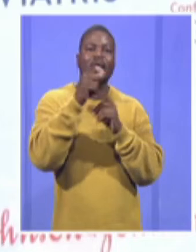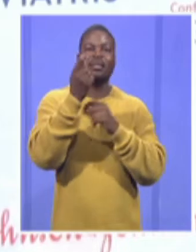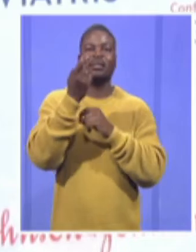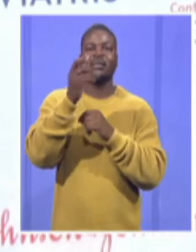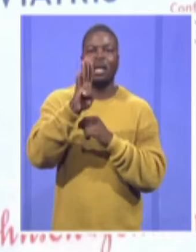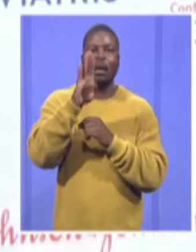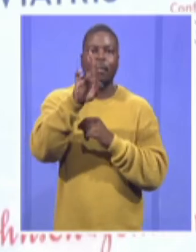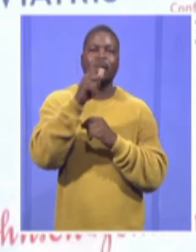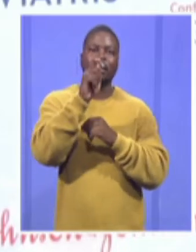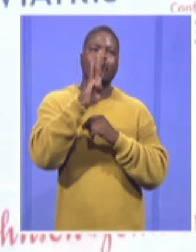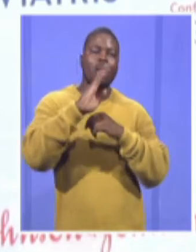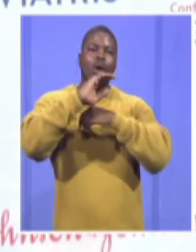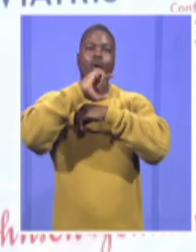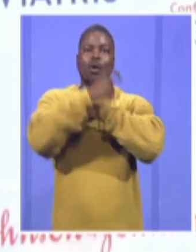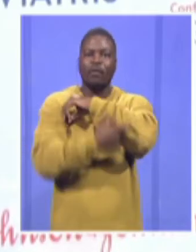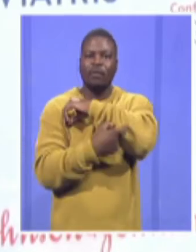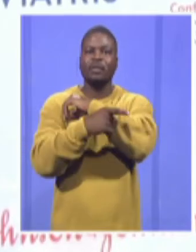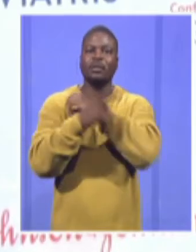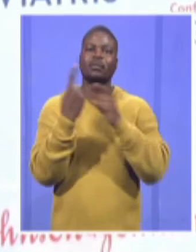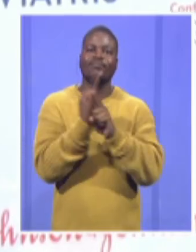conference. And Khulisi, it's back to you.